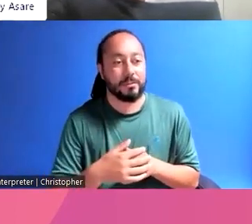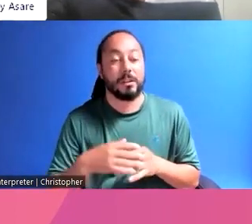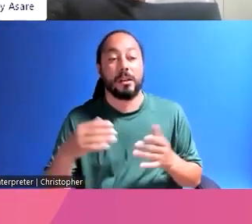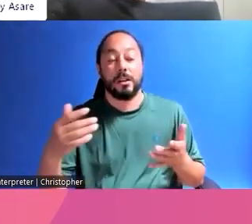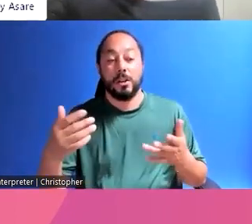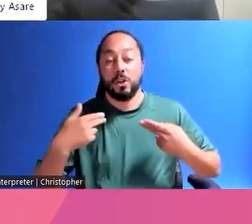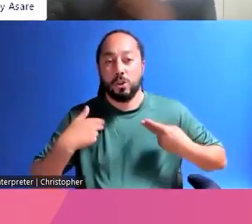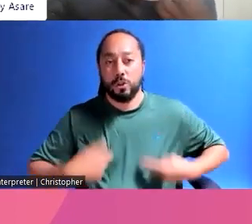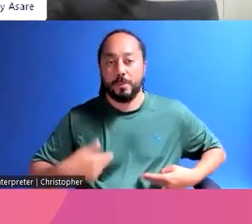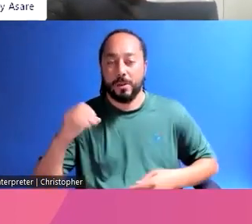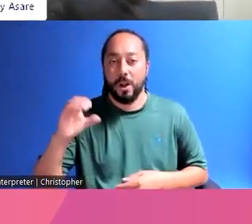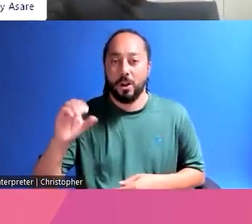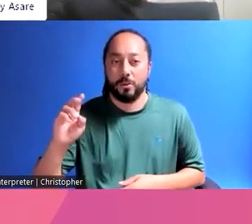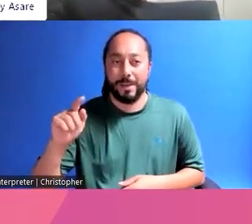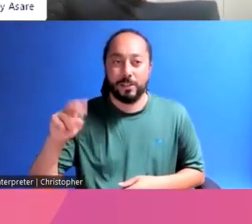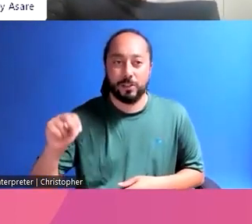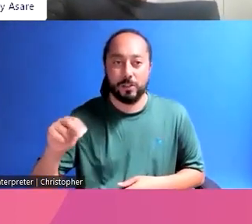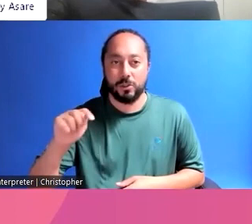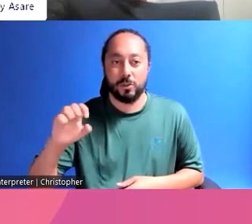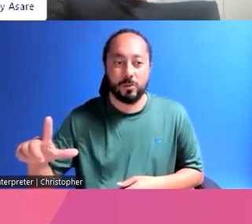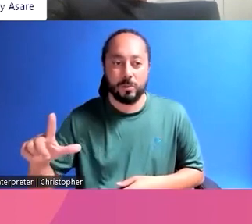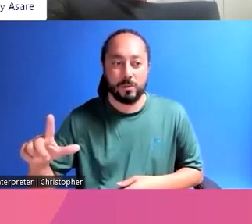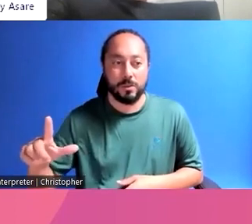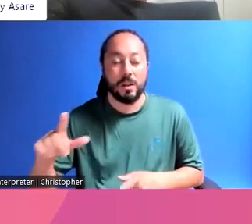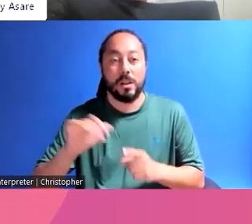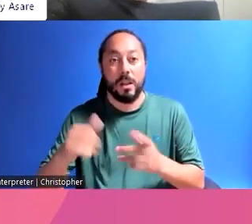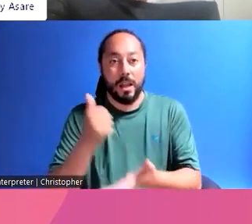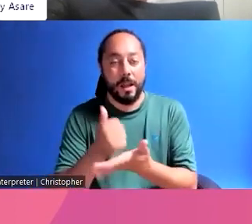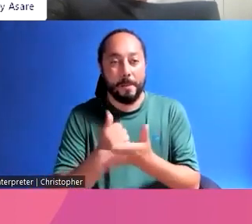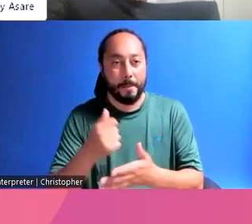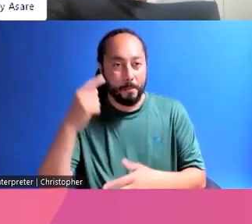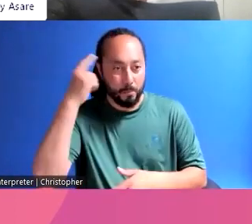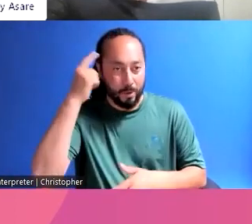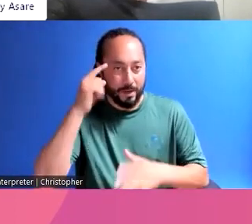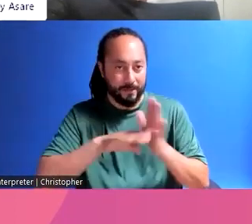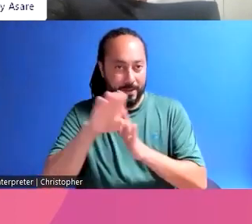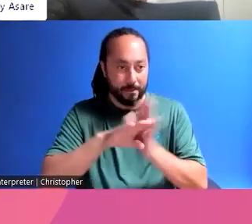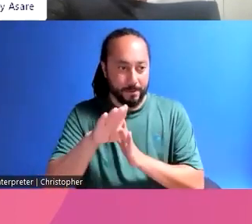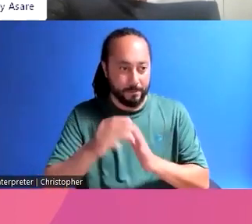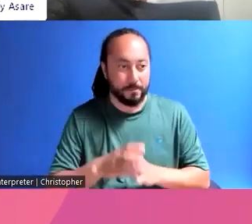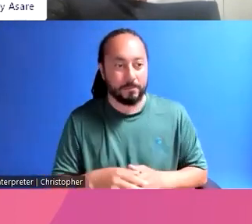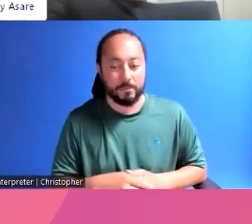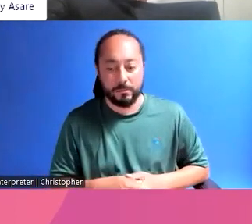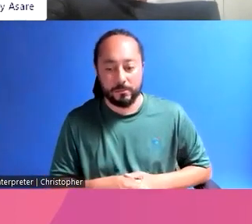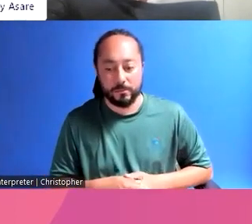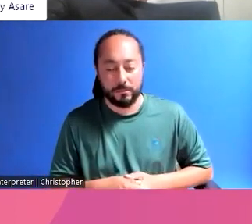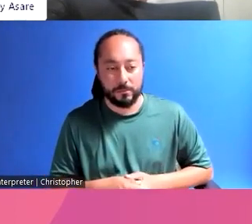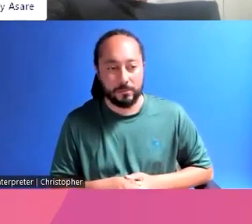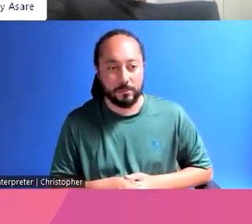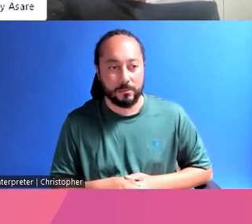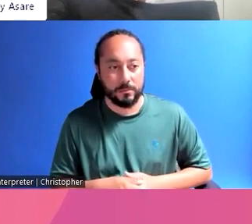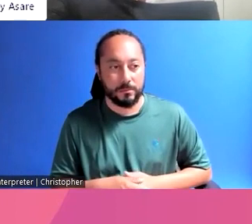tool. And so that provides a framework to guide program development. I'm just going to change the